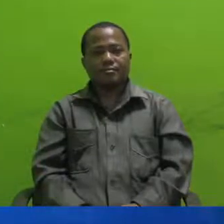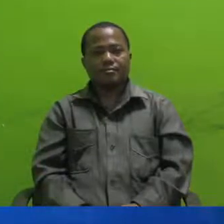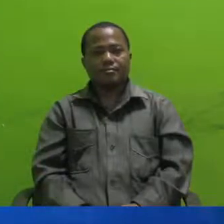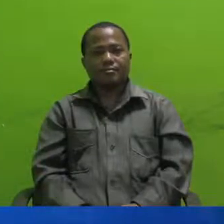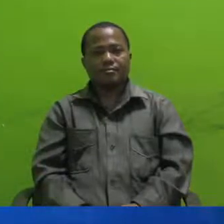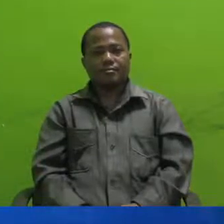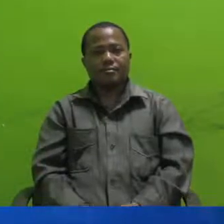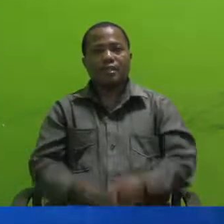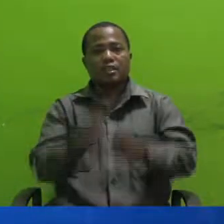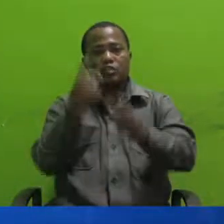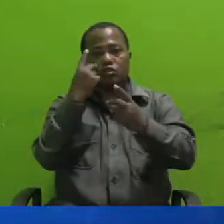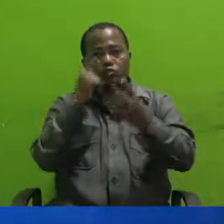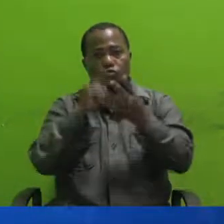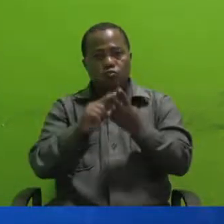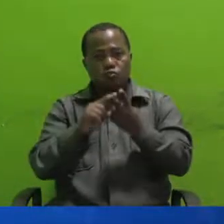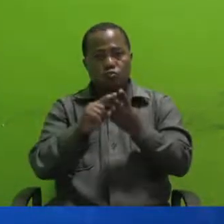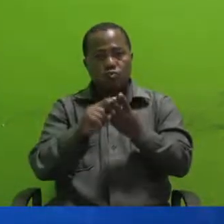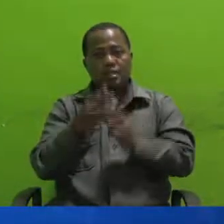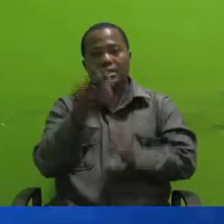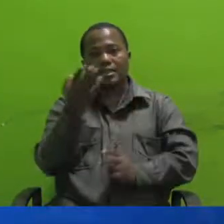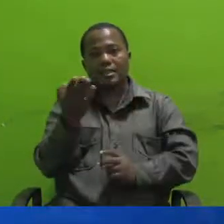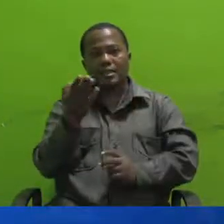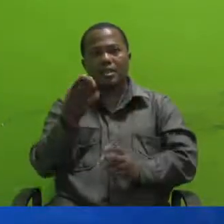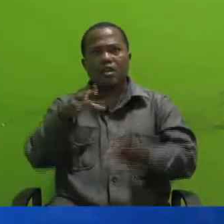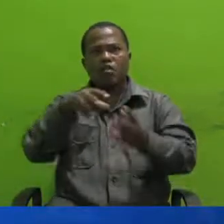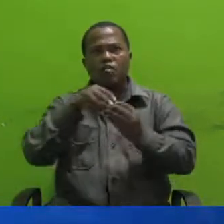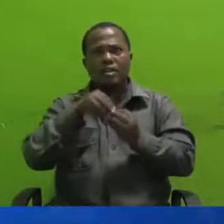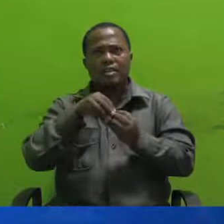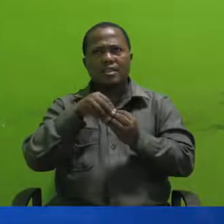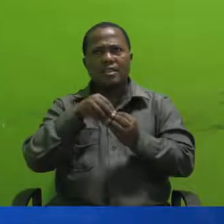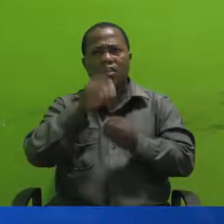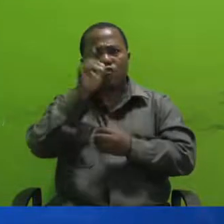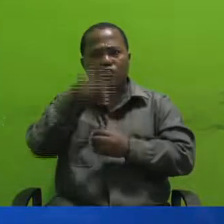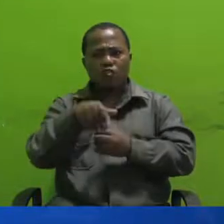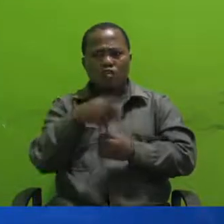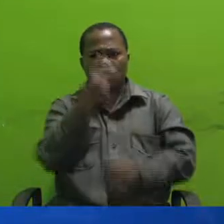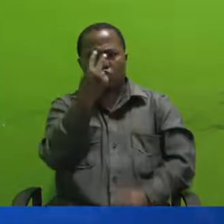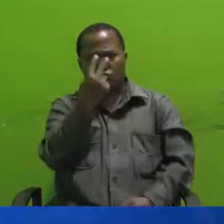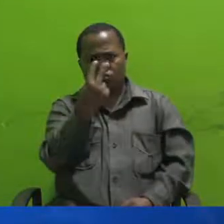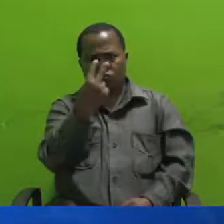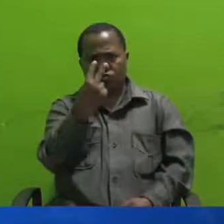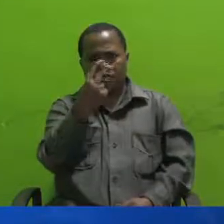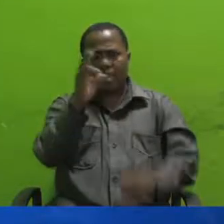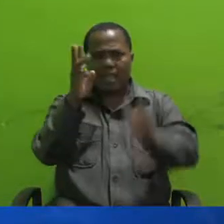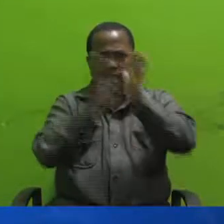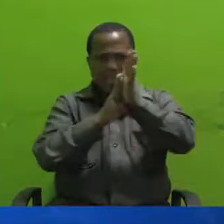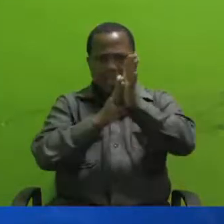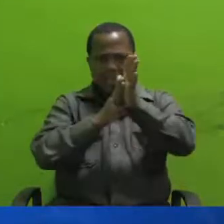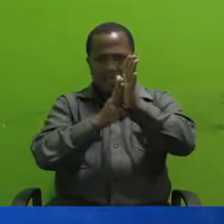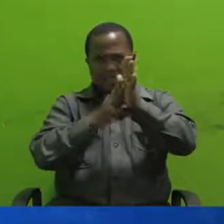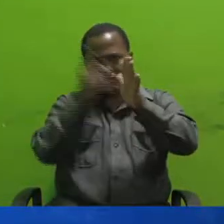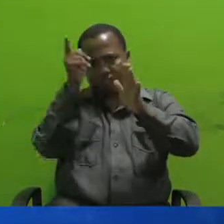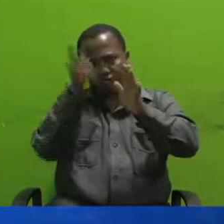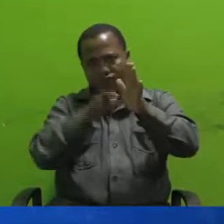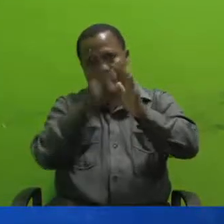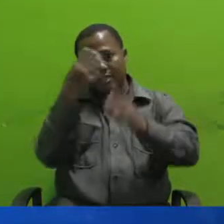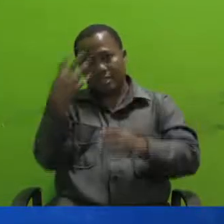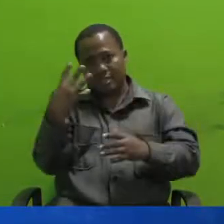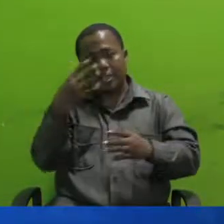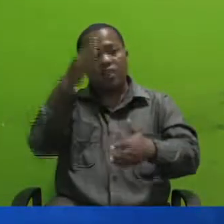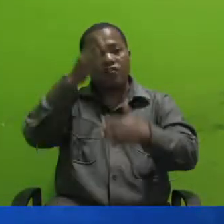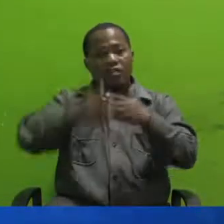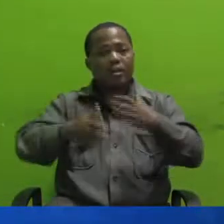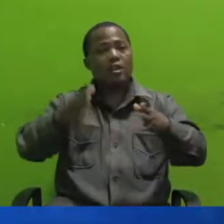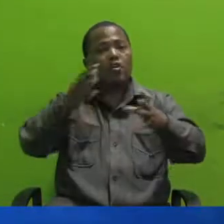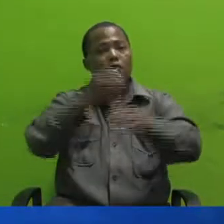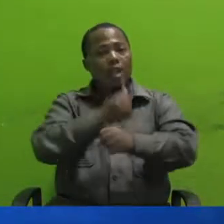3 2's in 6, and there are 4 2's in 8. So finally